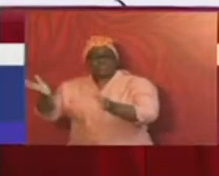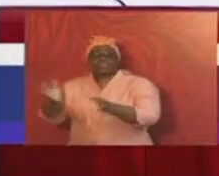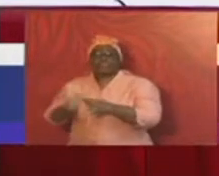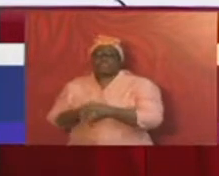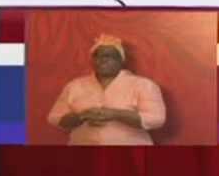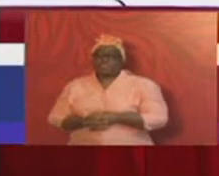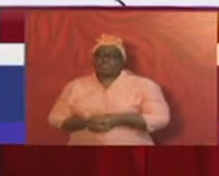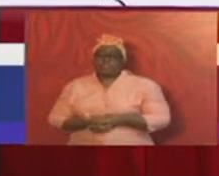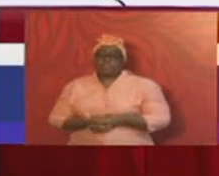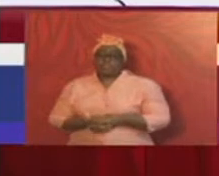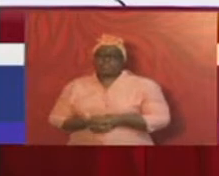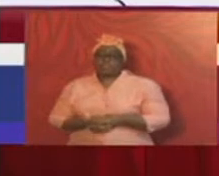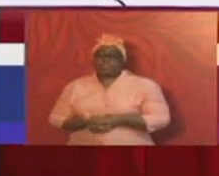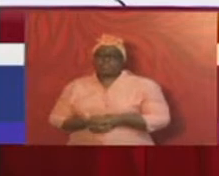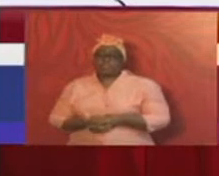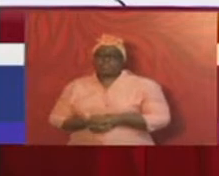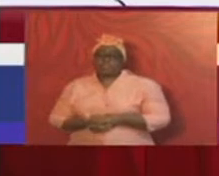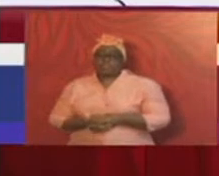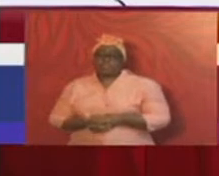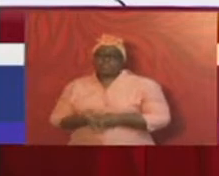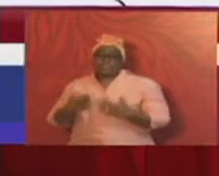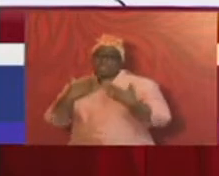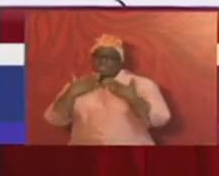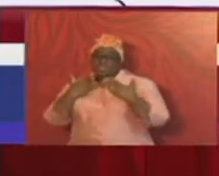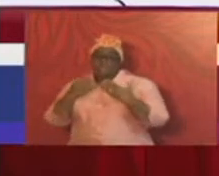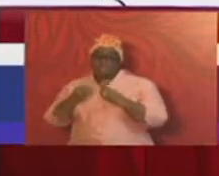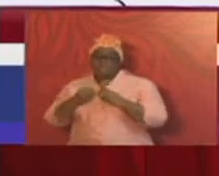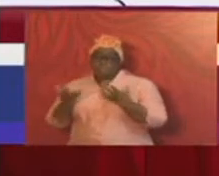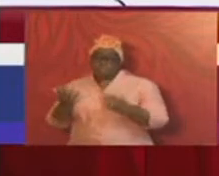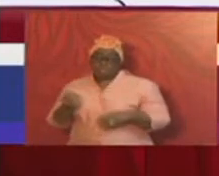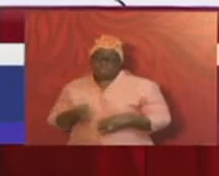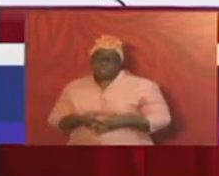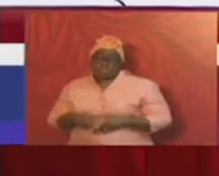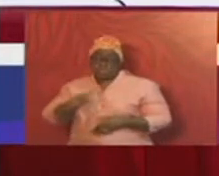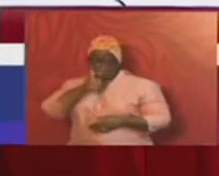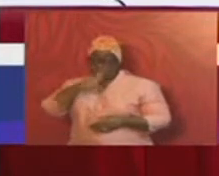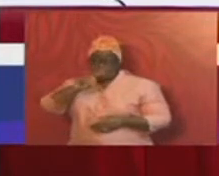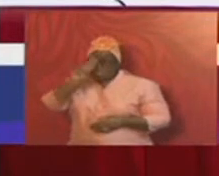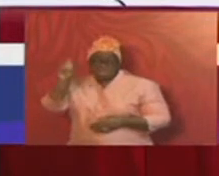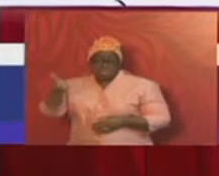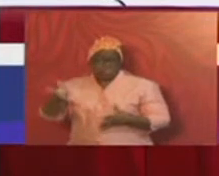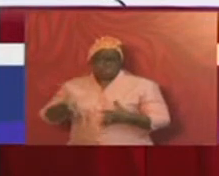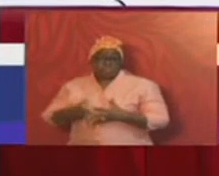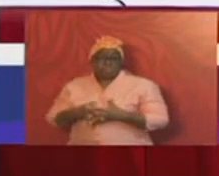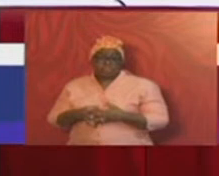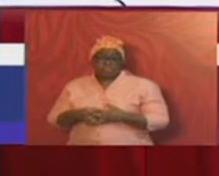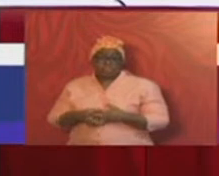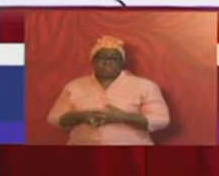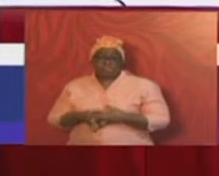Thank you very much. Do we have a follow-up question from the Newsday?